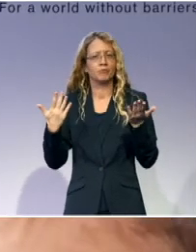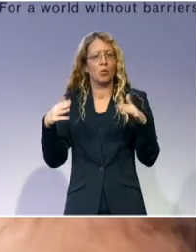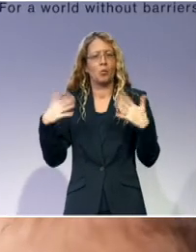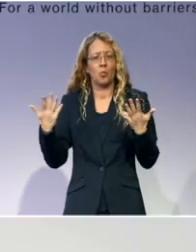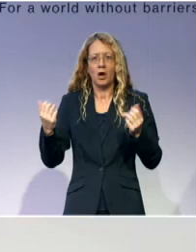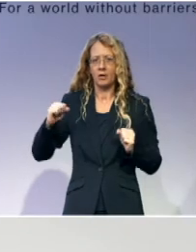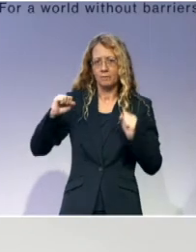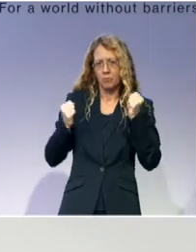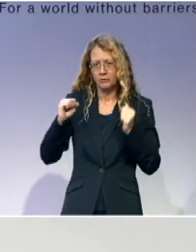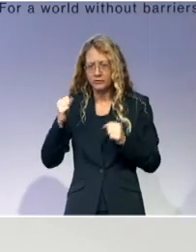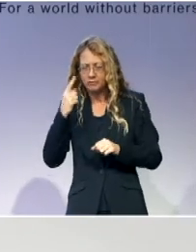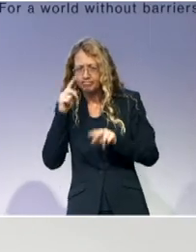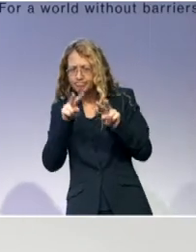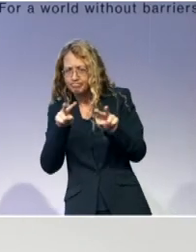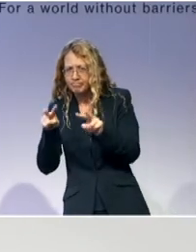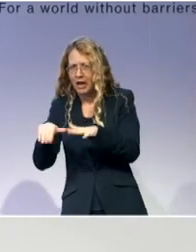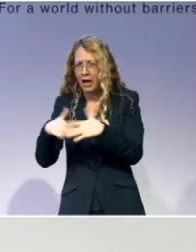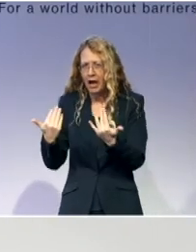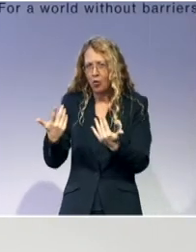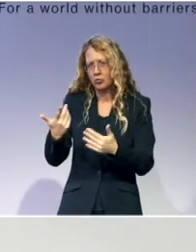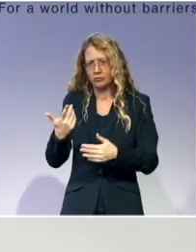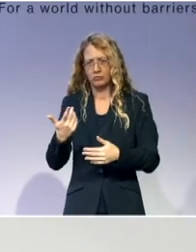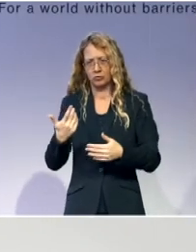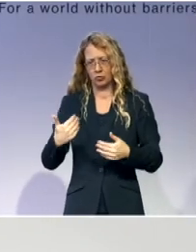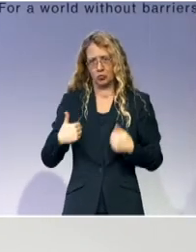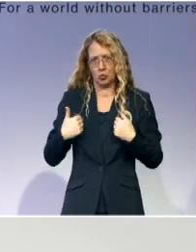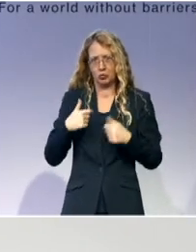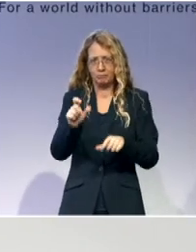tasks together to improve motor skills.